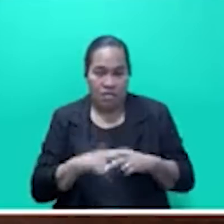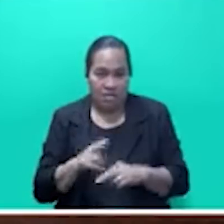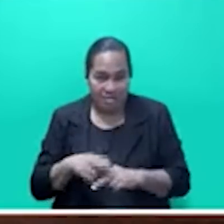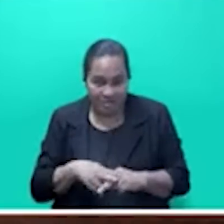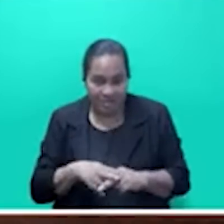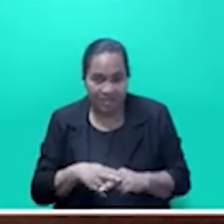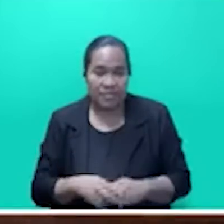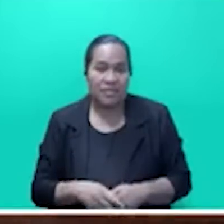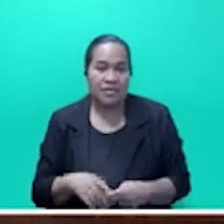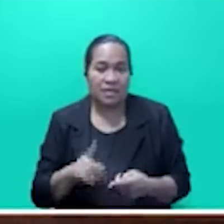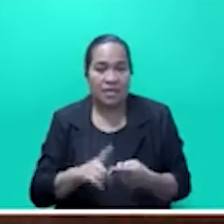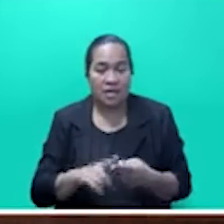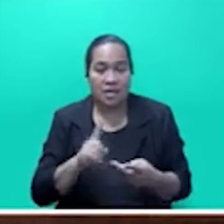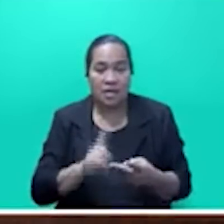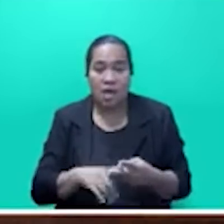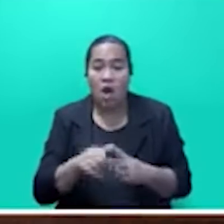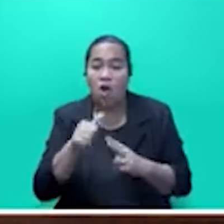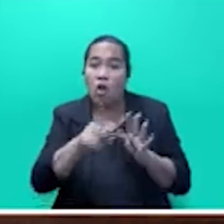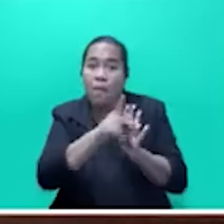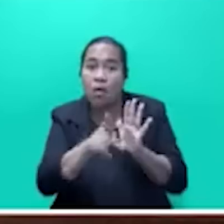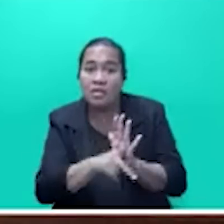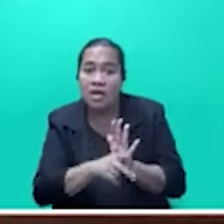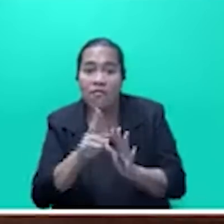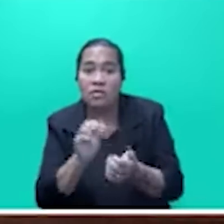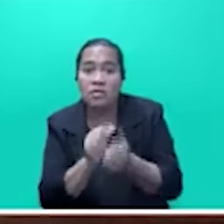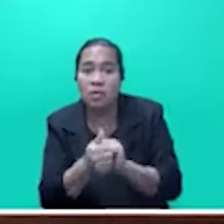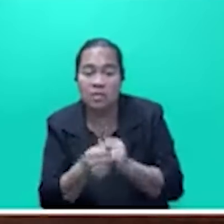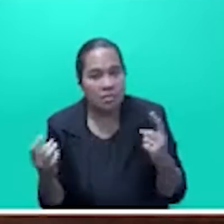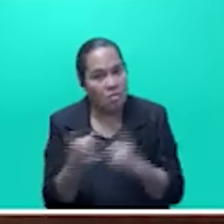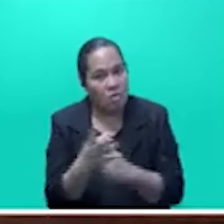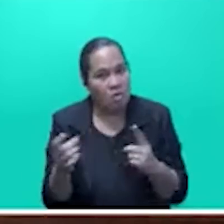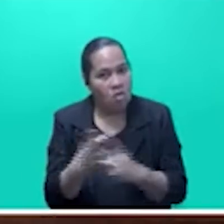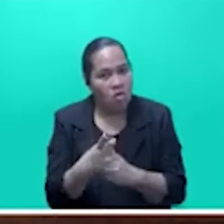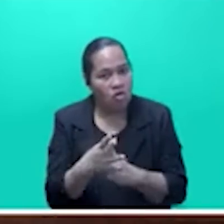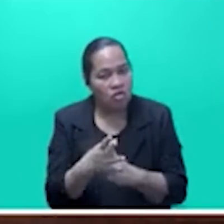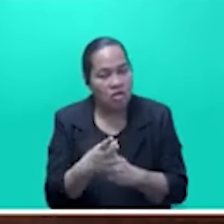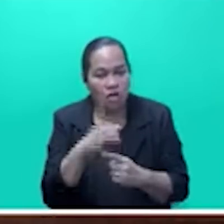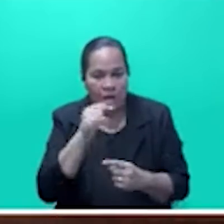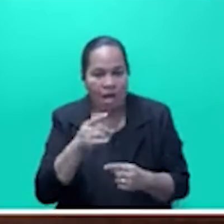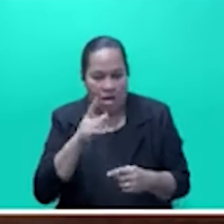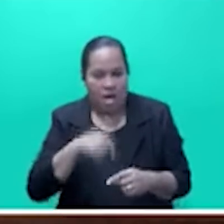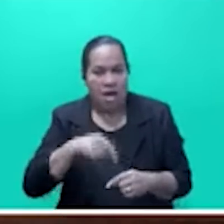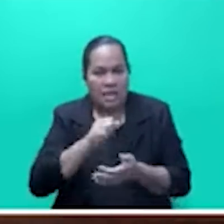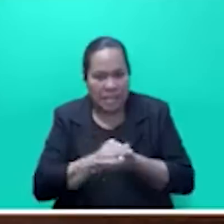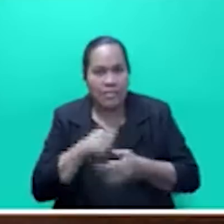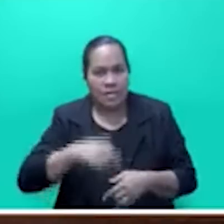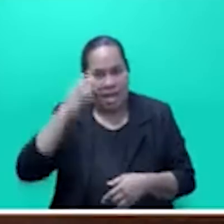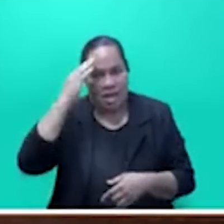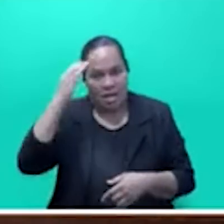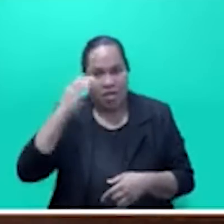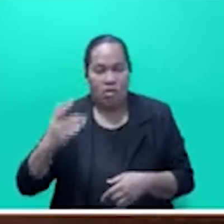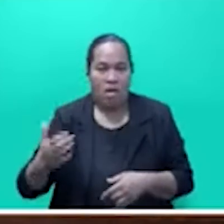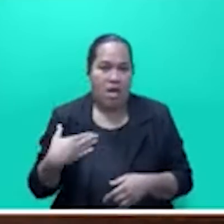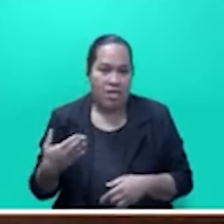Policies for the ongoing development of young people in sport are central to the overall well-being of the nation. The government